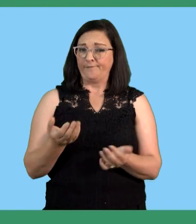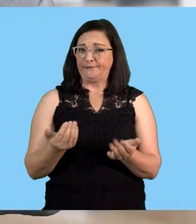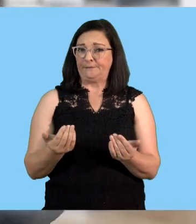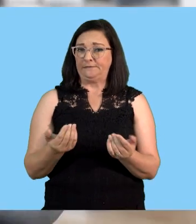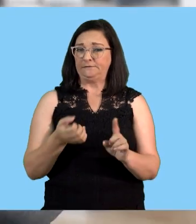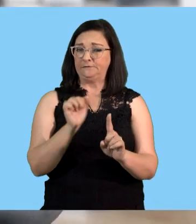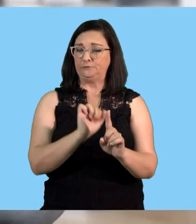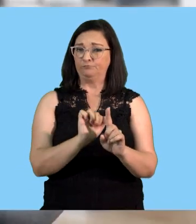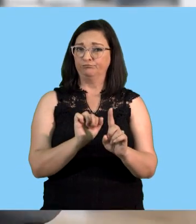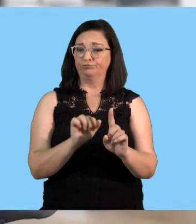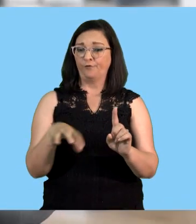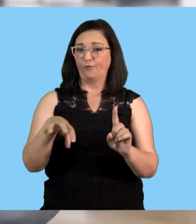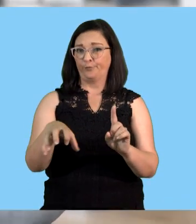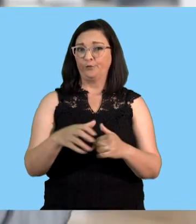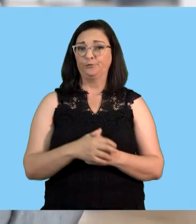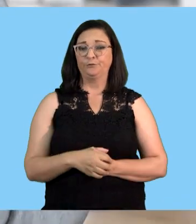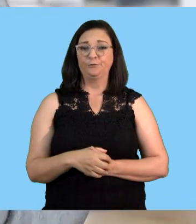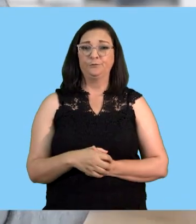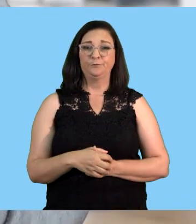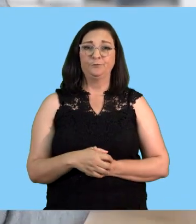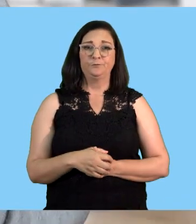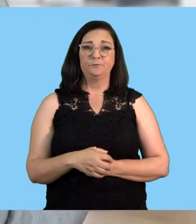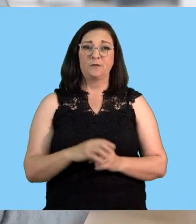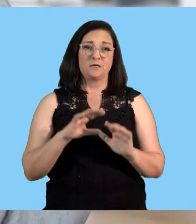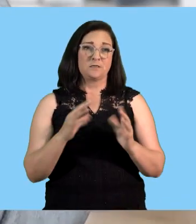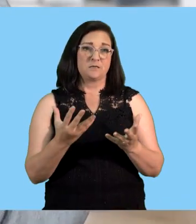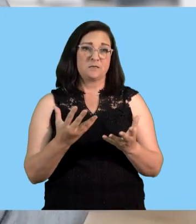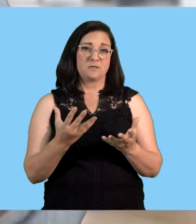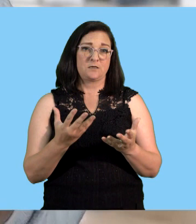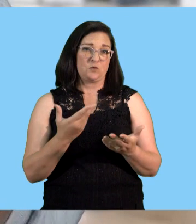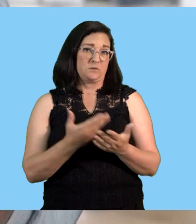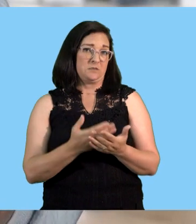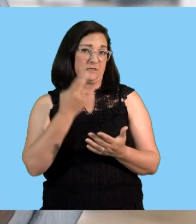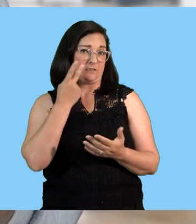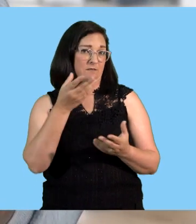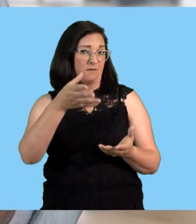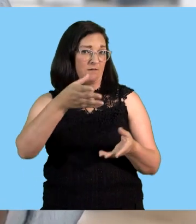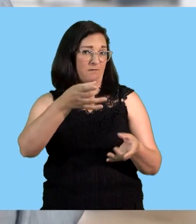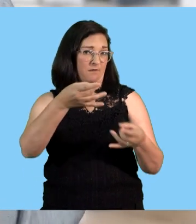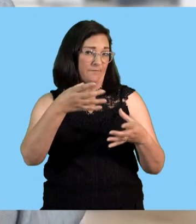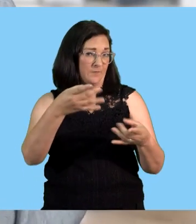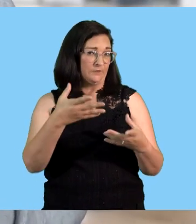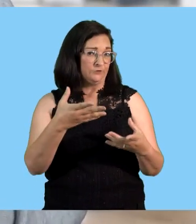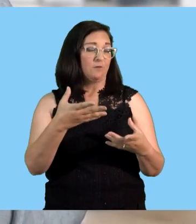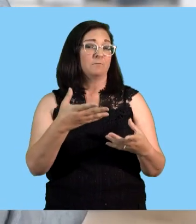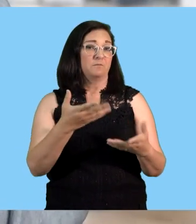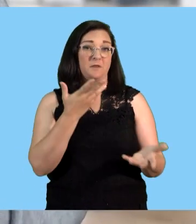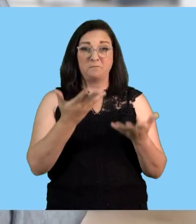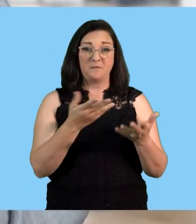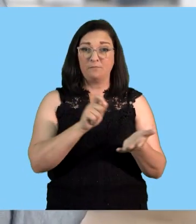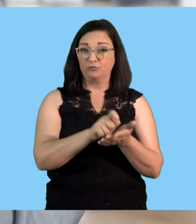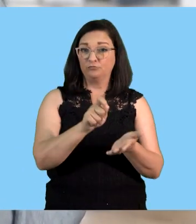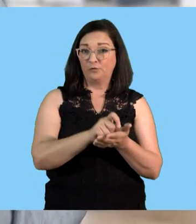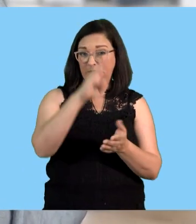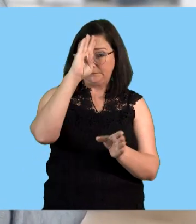expectations, our specific expectations that we've outlined. So how best can we get that information? Through